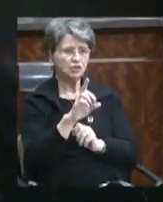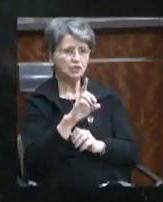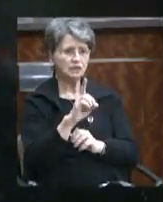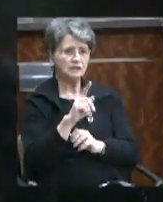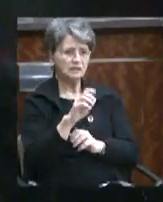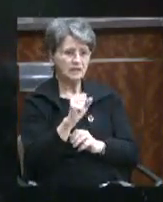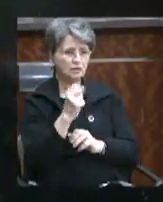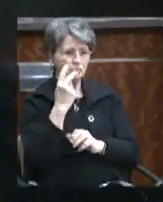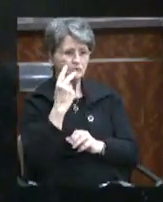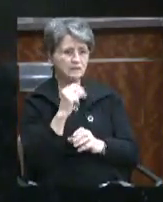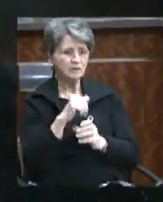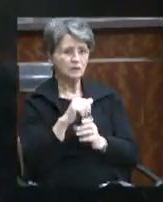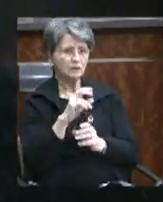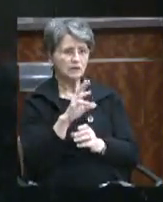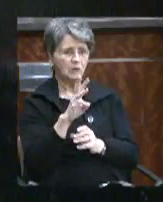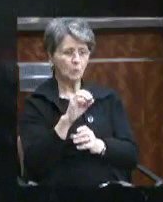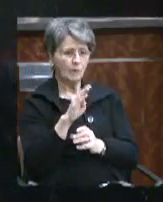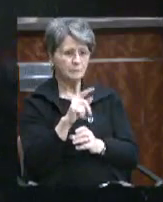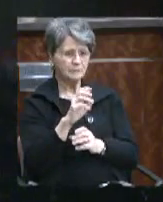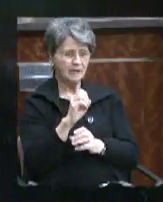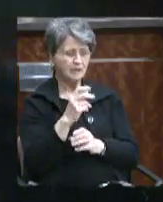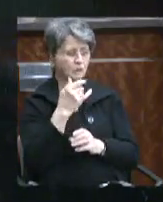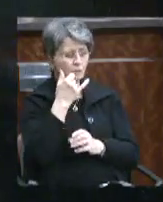on our website. You can call Public Works